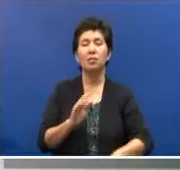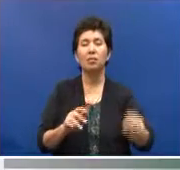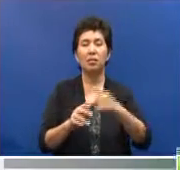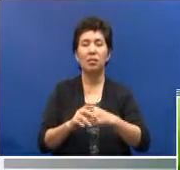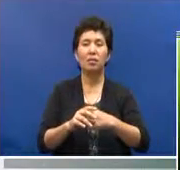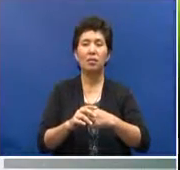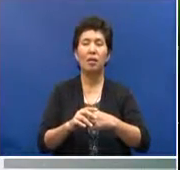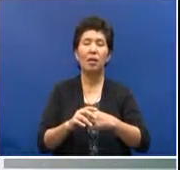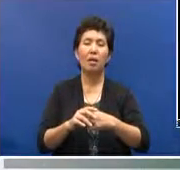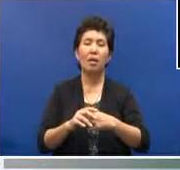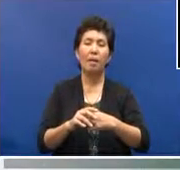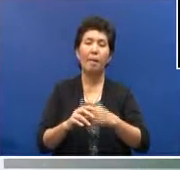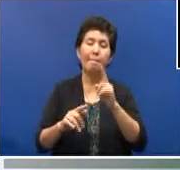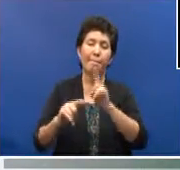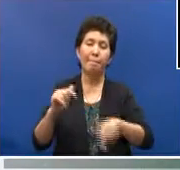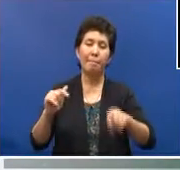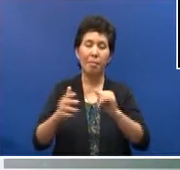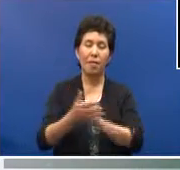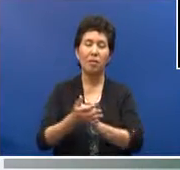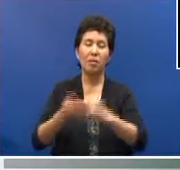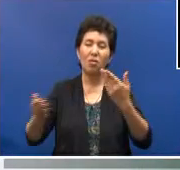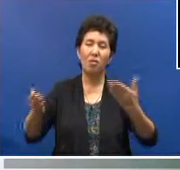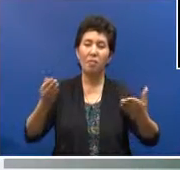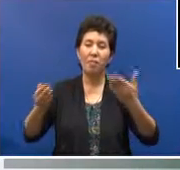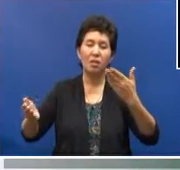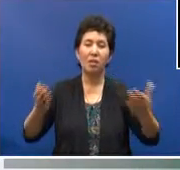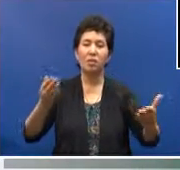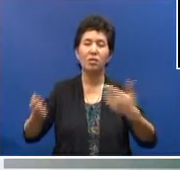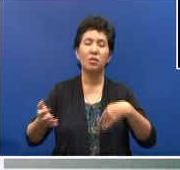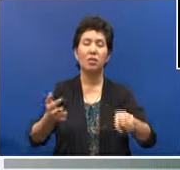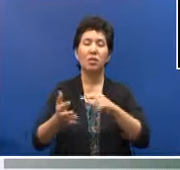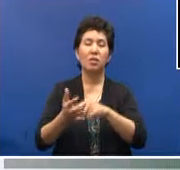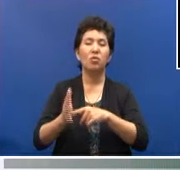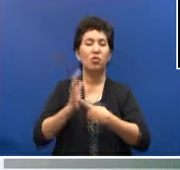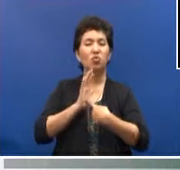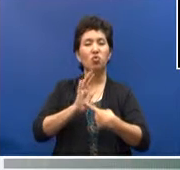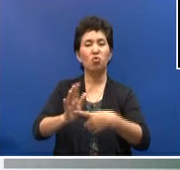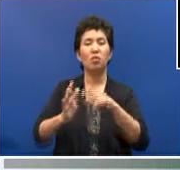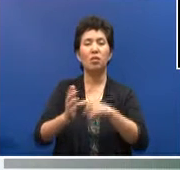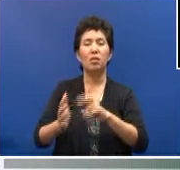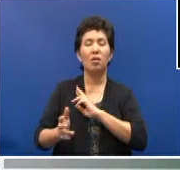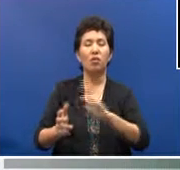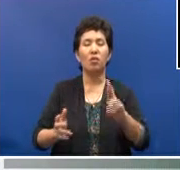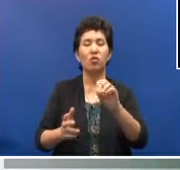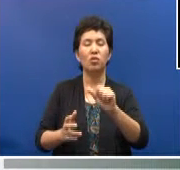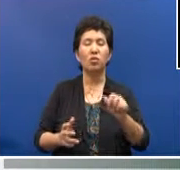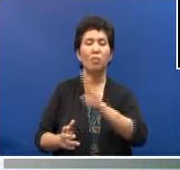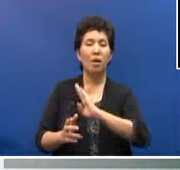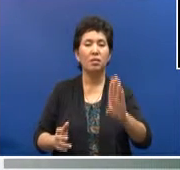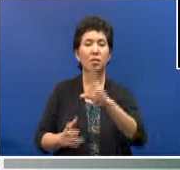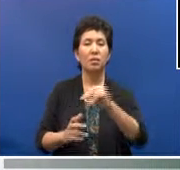aggravated by an early history of confrontations between these racial and also the ethnic groups.